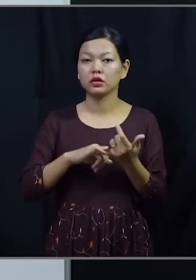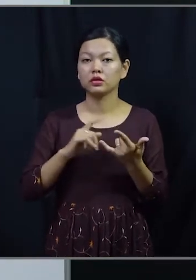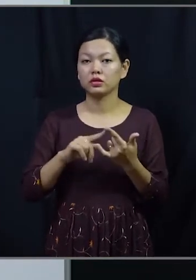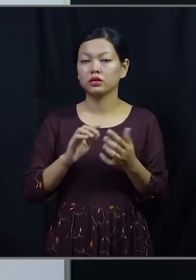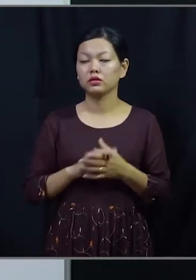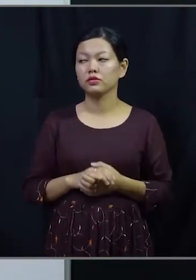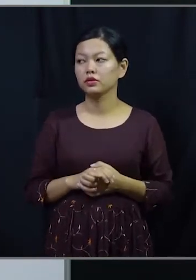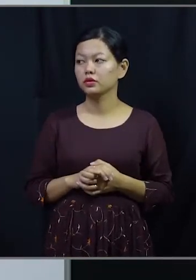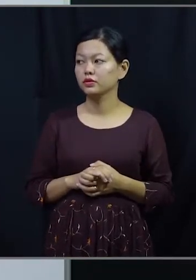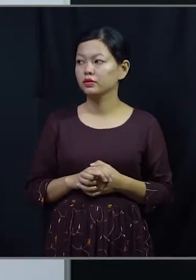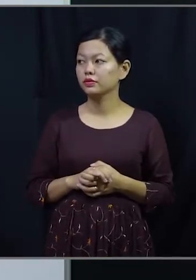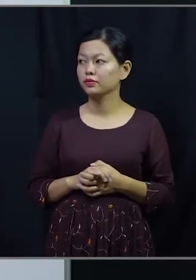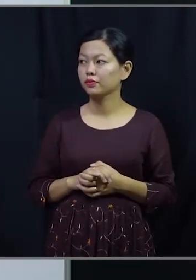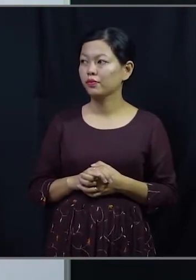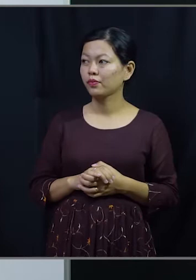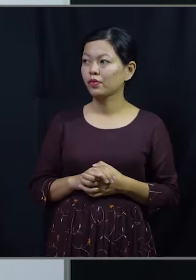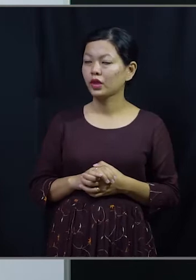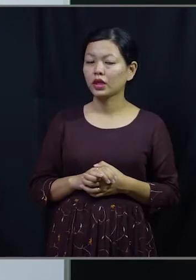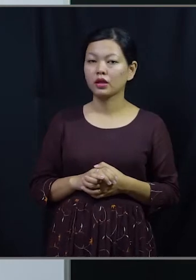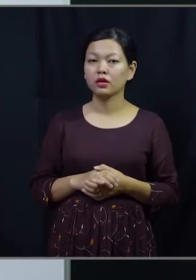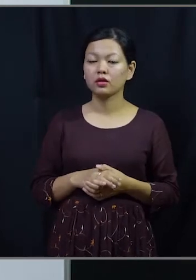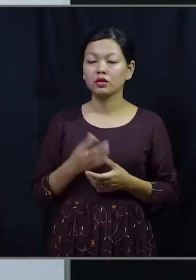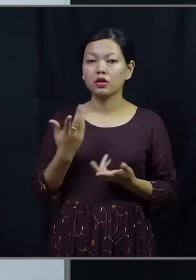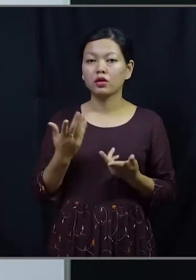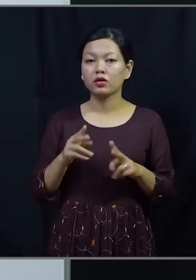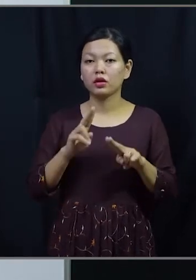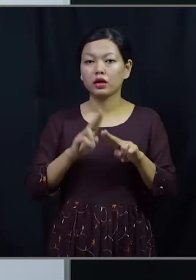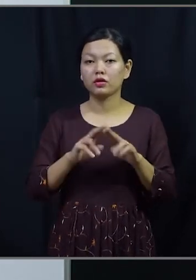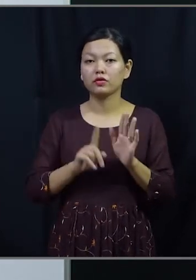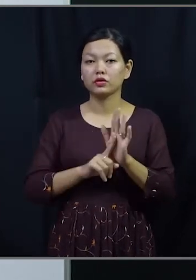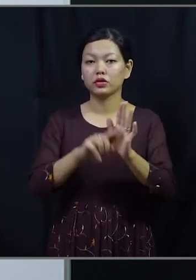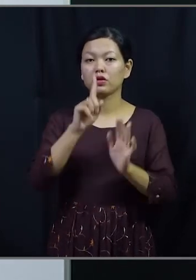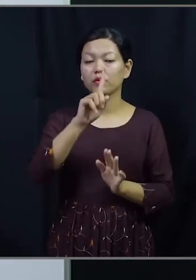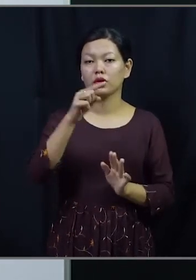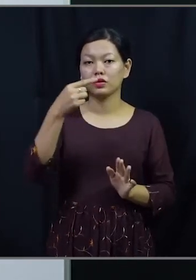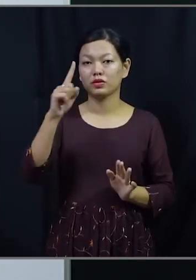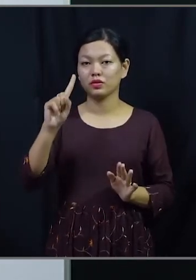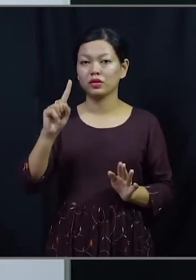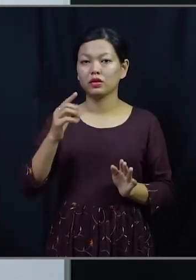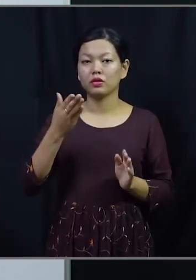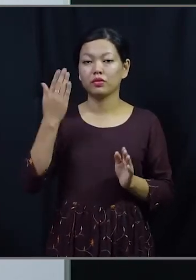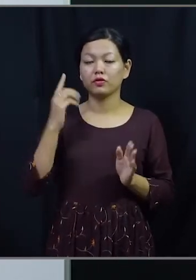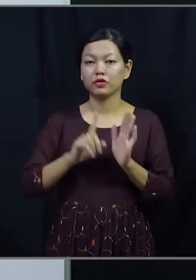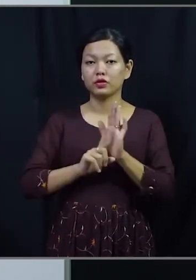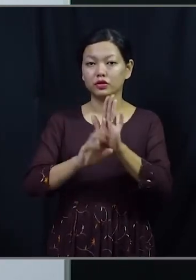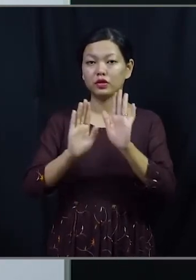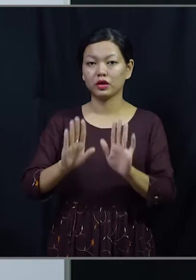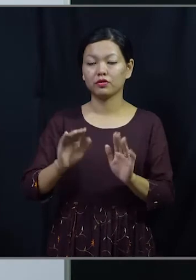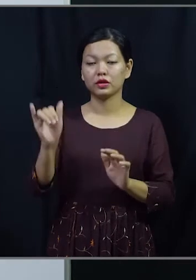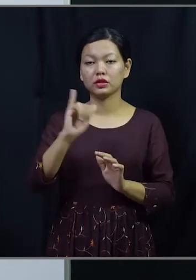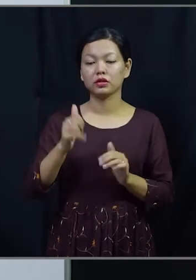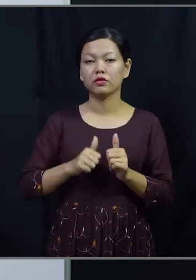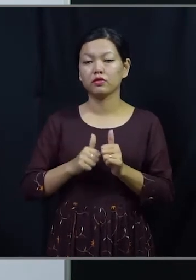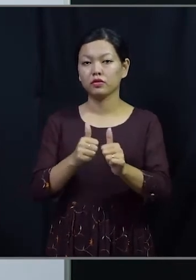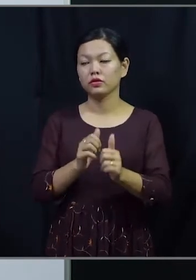Okay, or we can show that F is 1 to 1 and on to. In that way also we can prove it. Then with the inverse F inverse